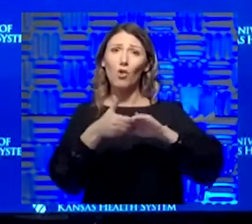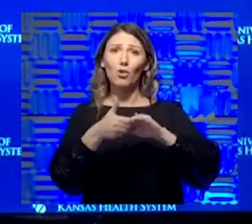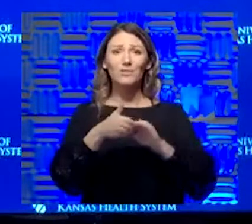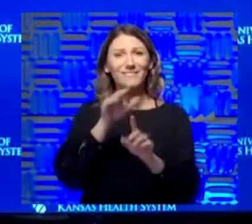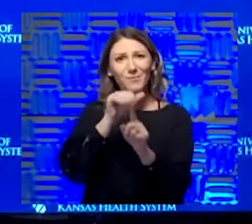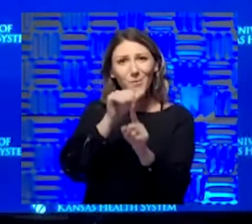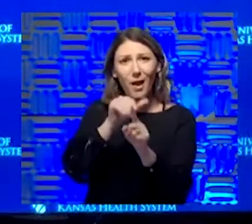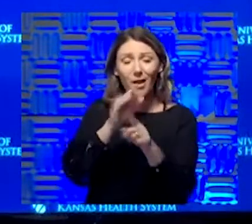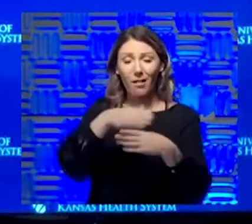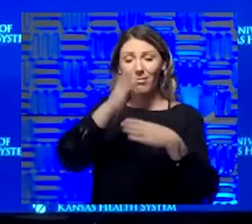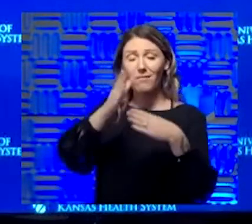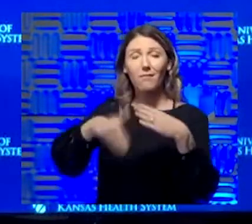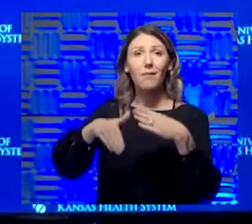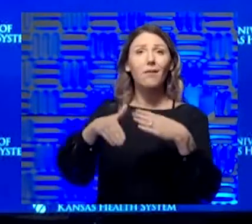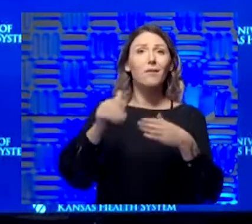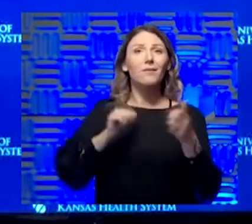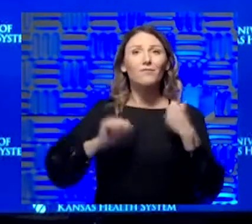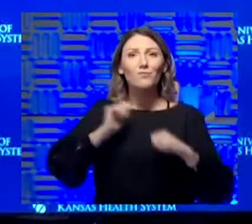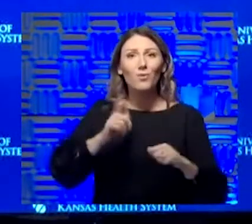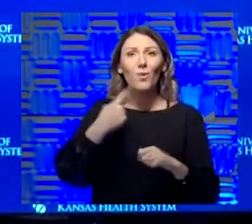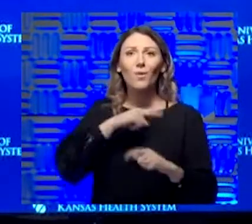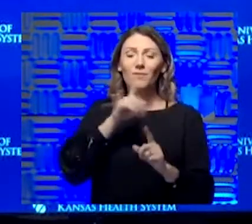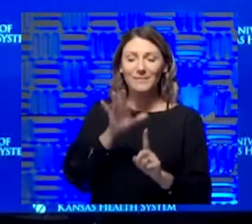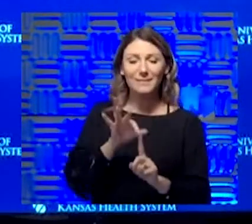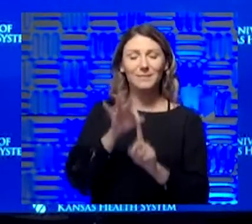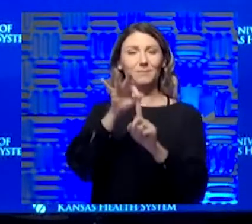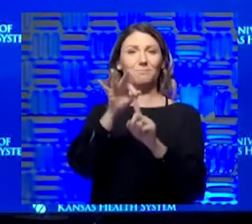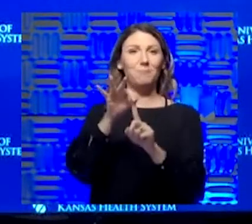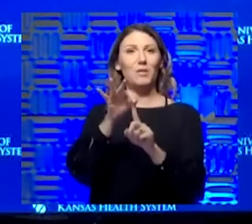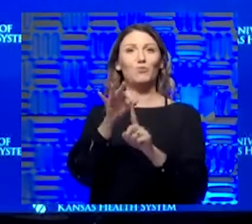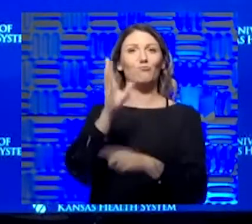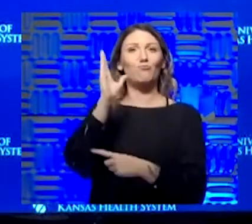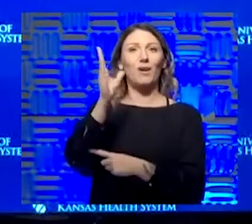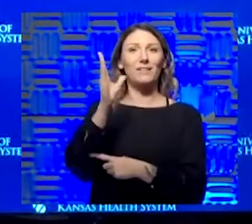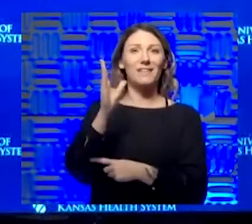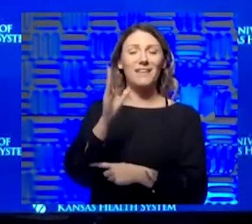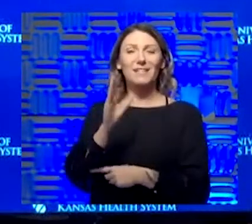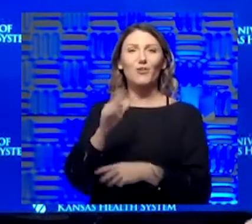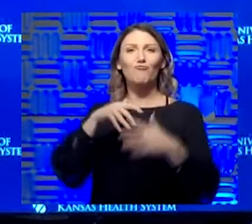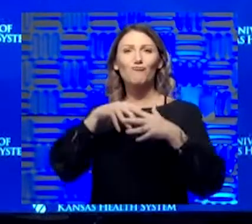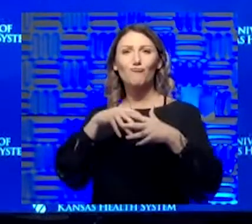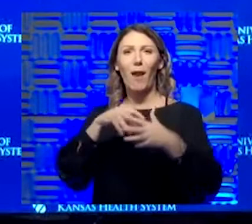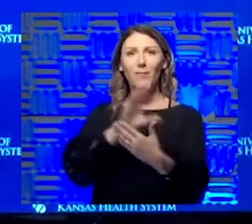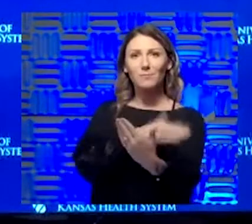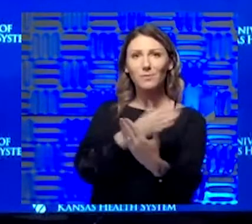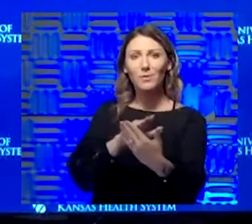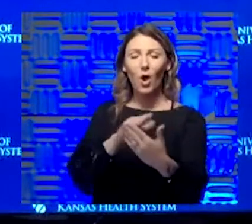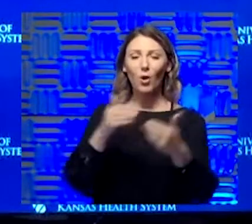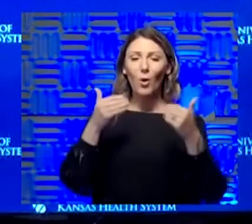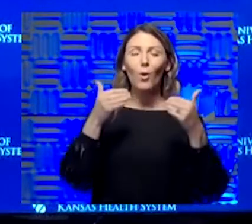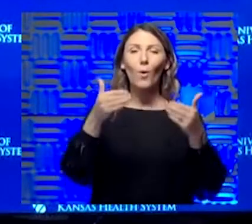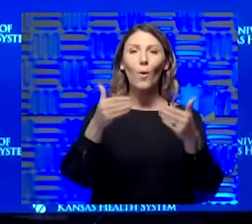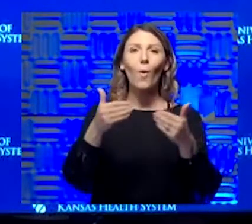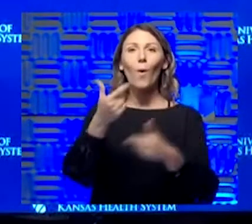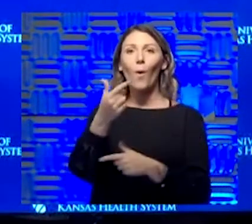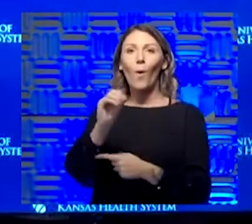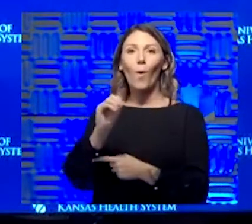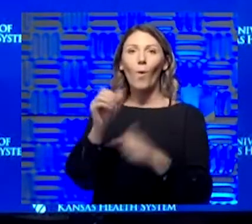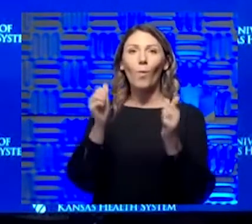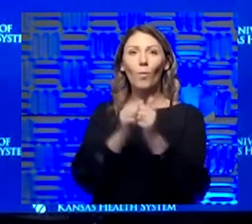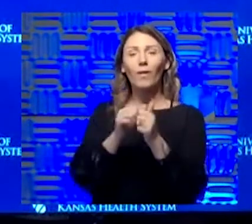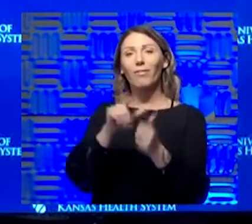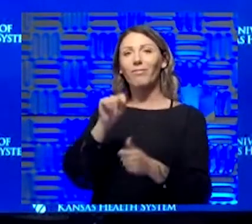At the end of the show, we have a special presentation. There's a rap song called Go With The Flow. It is written and performed by Ethan and Charlie